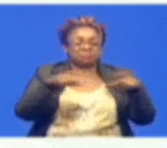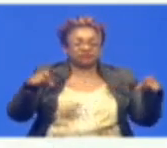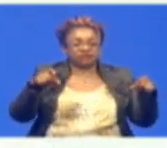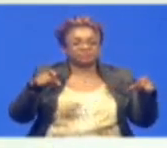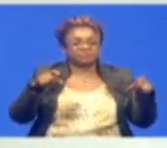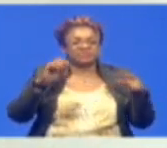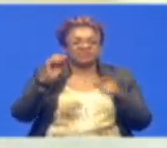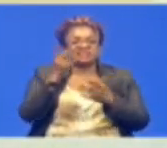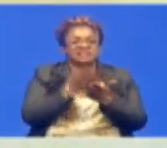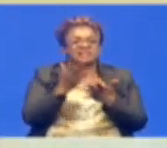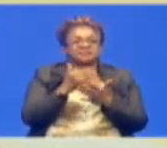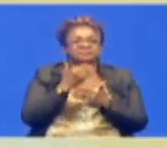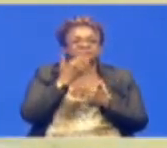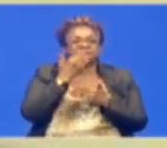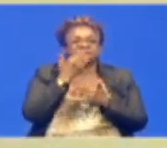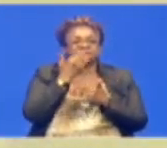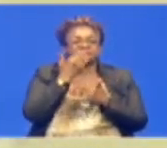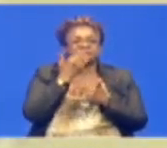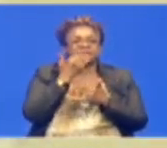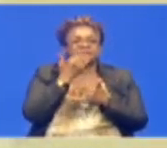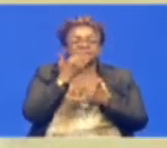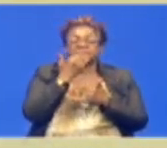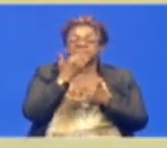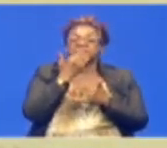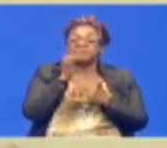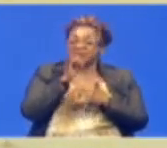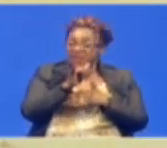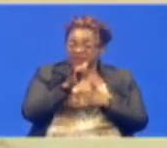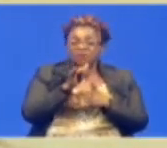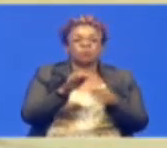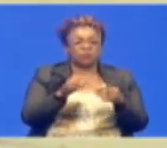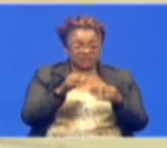smell. The aroma will give you